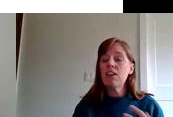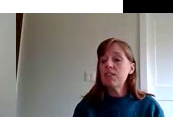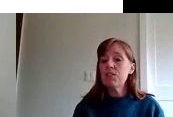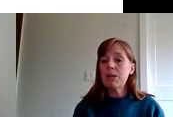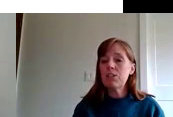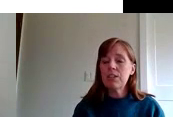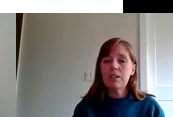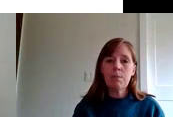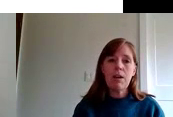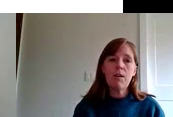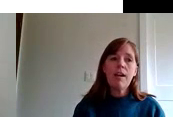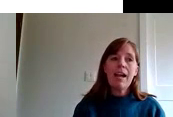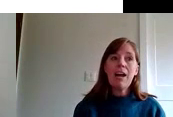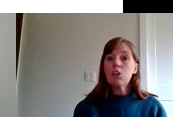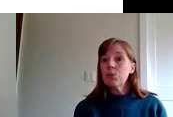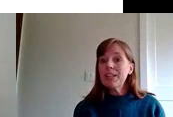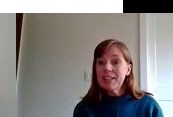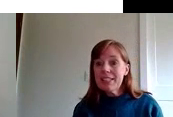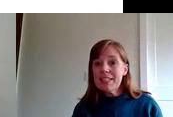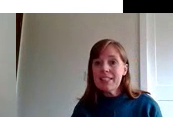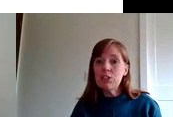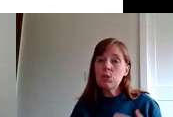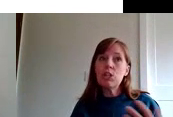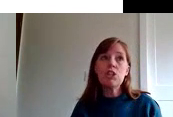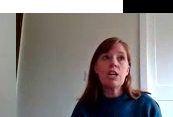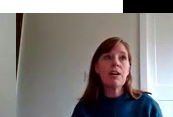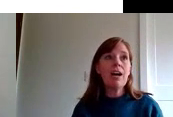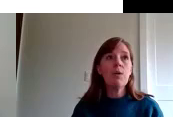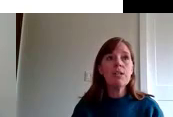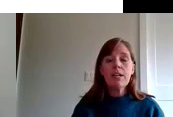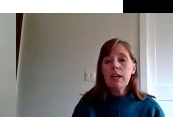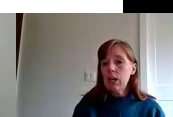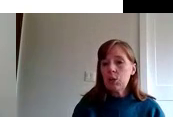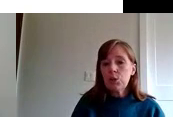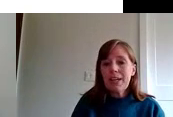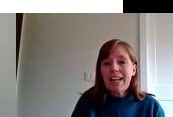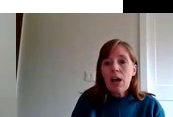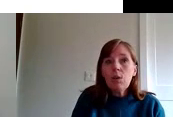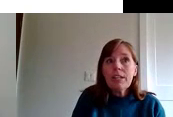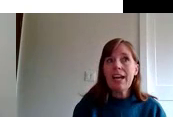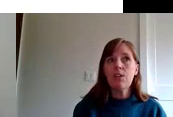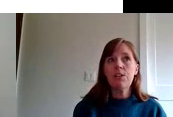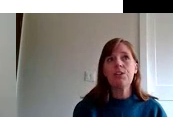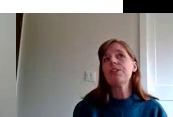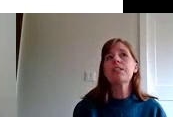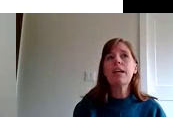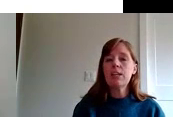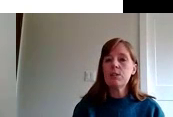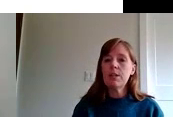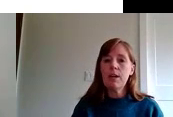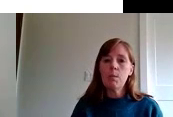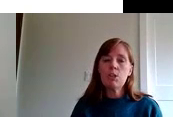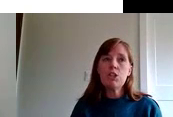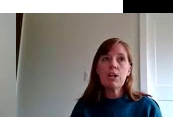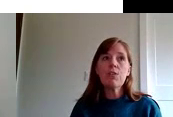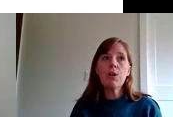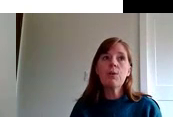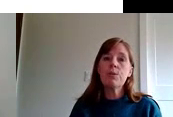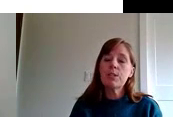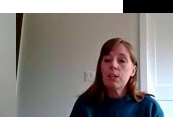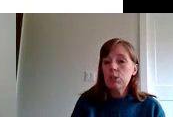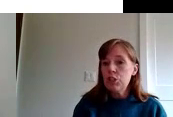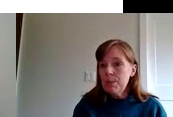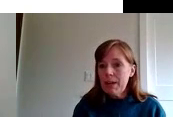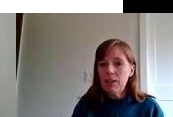todo.microsoft.com, and you find a lot of information about how to create lists that you can share out. Create Outlook calendars and